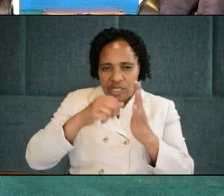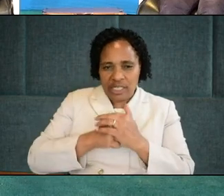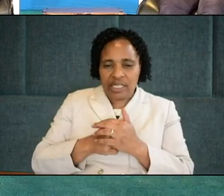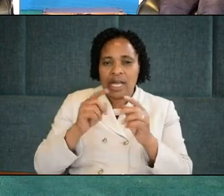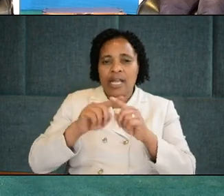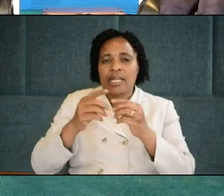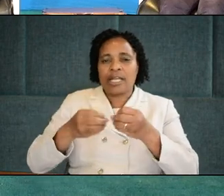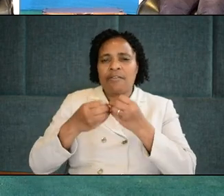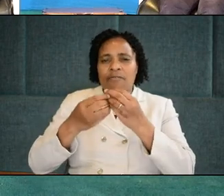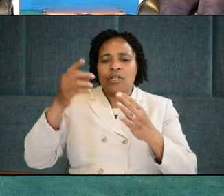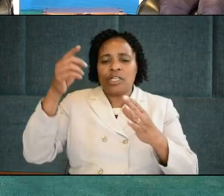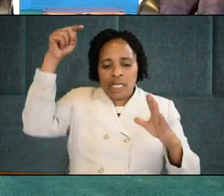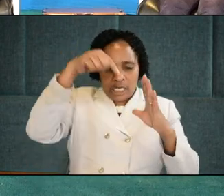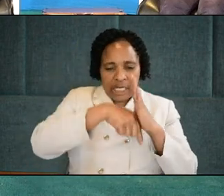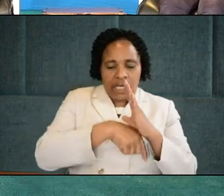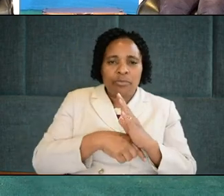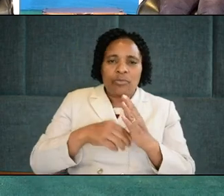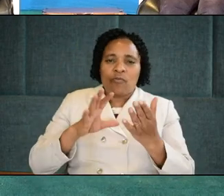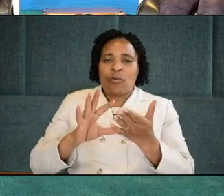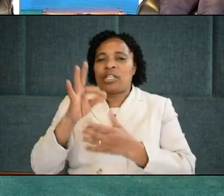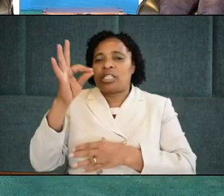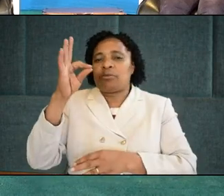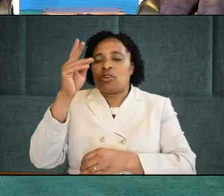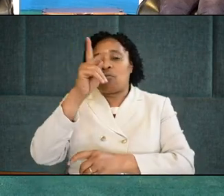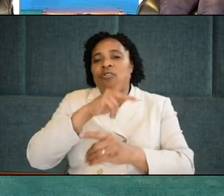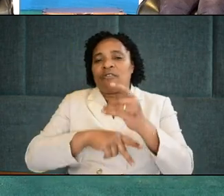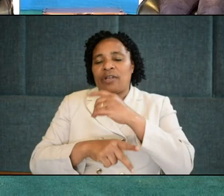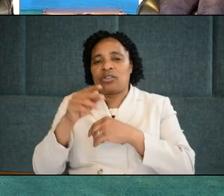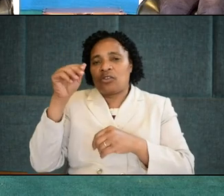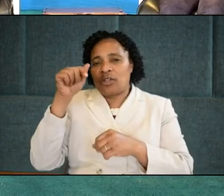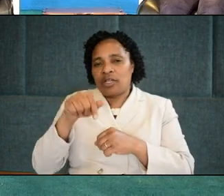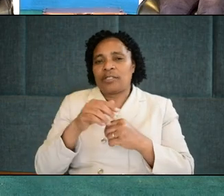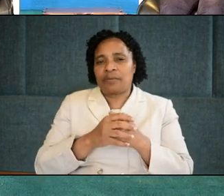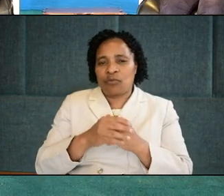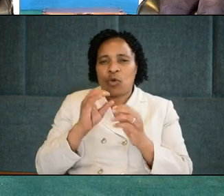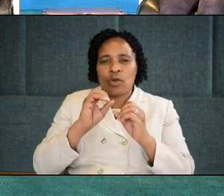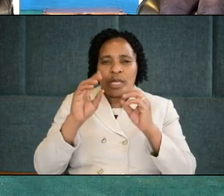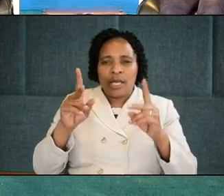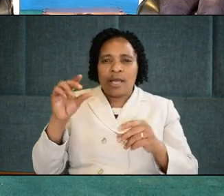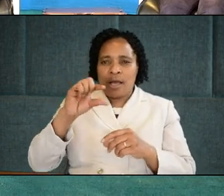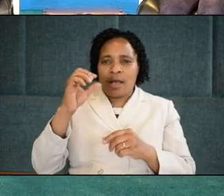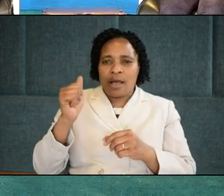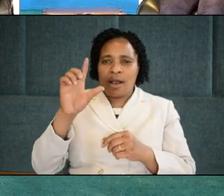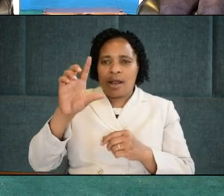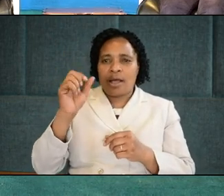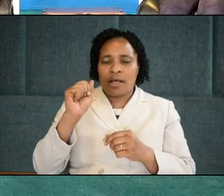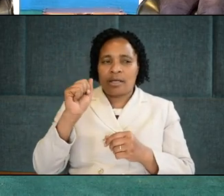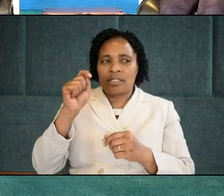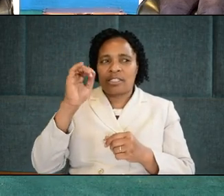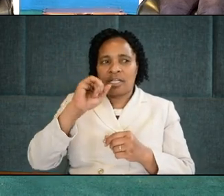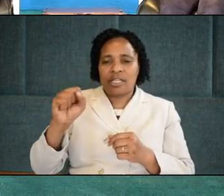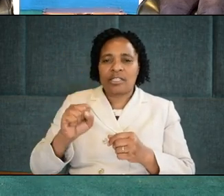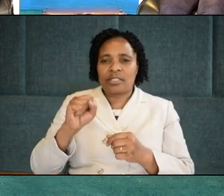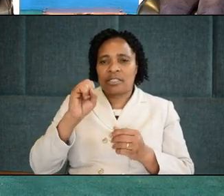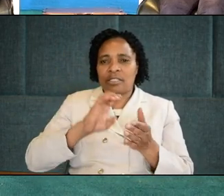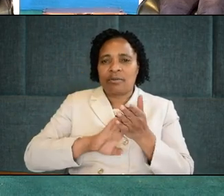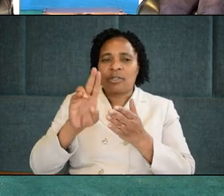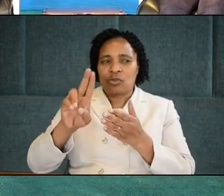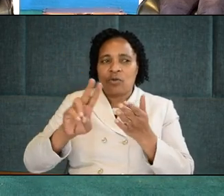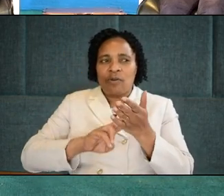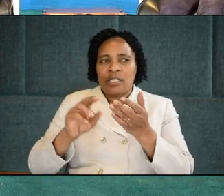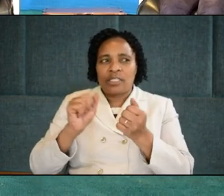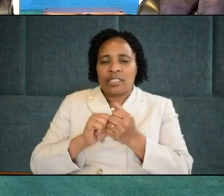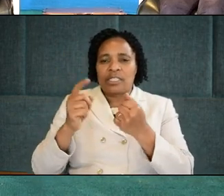insight from this, from the spirit of prophecy on this? Okay, Galatians 2, 16, and it